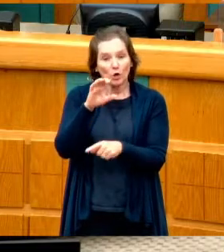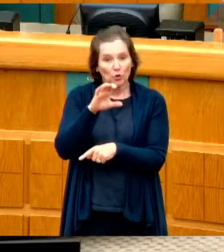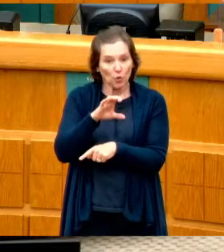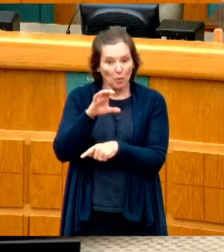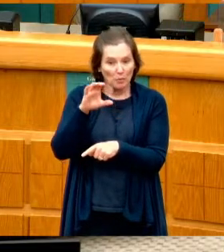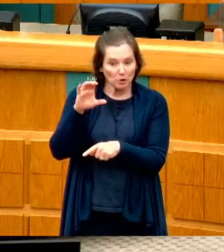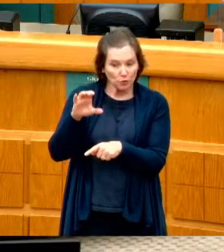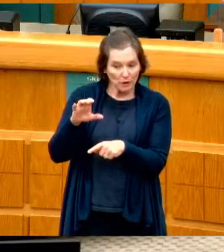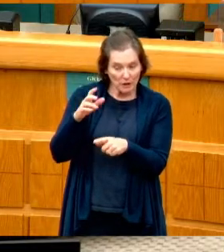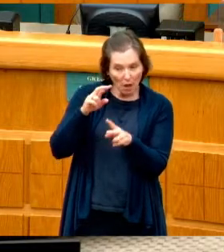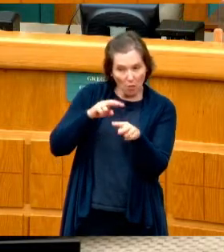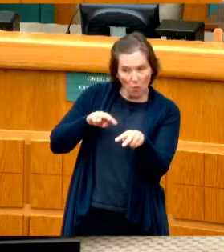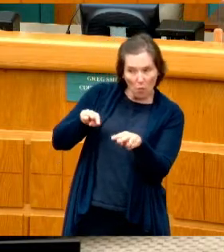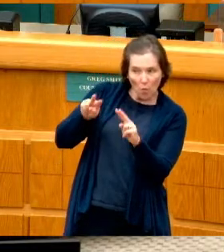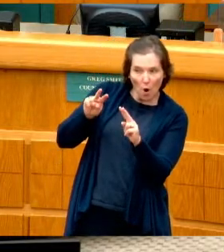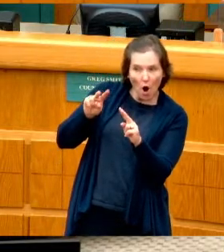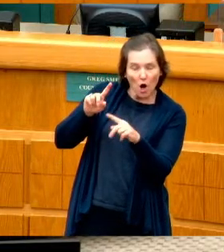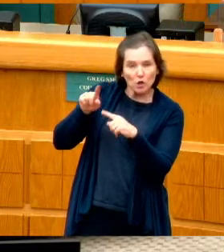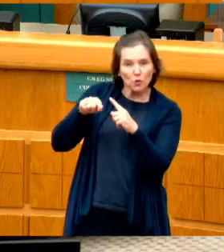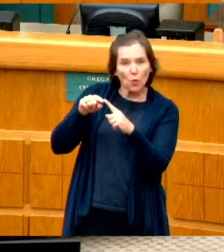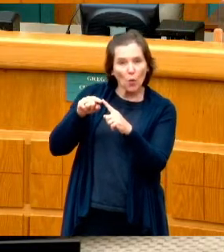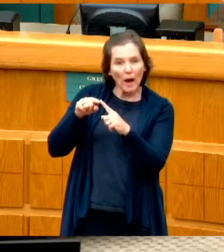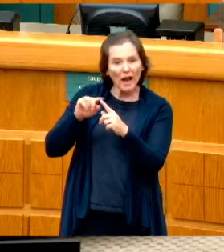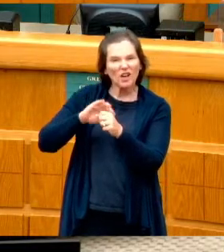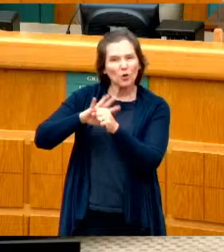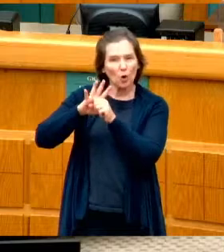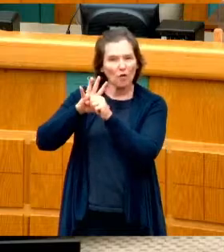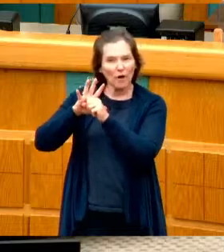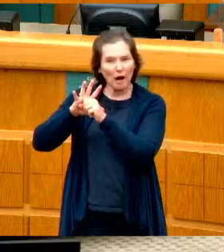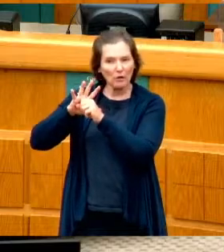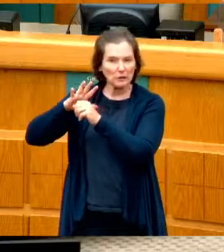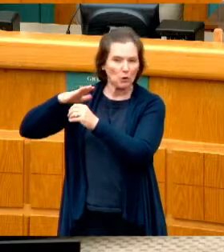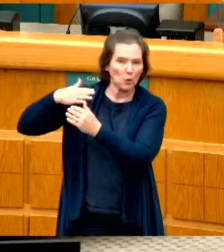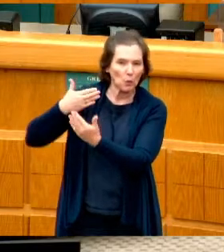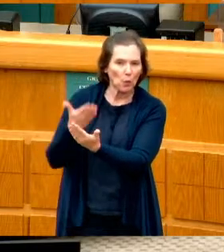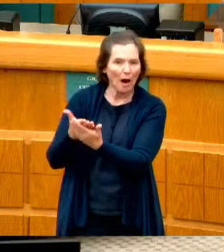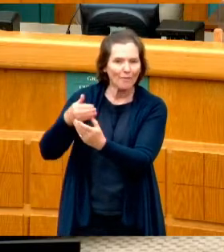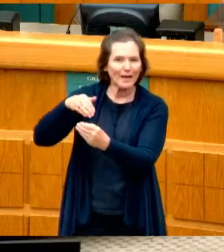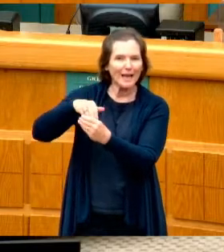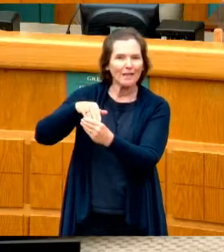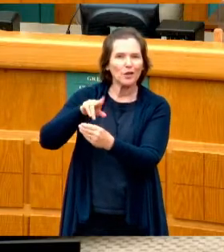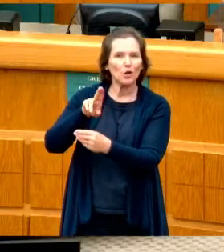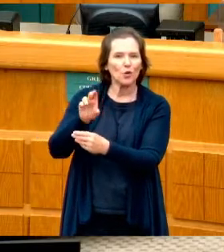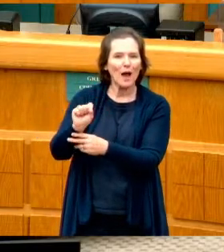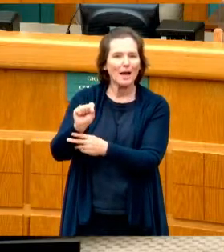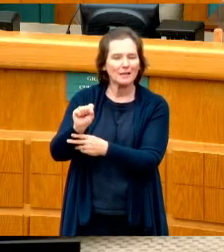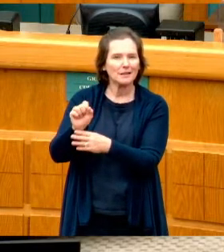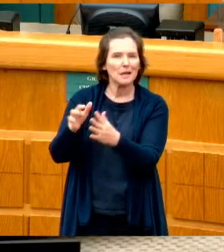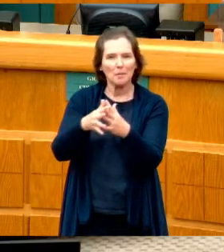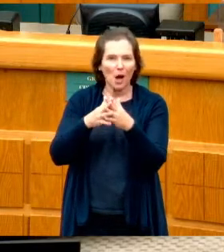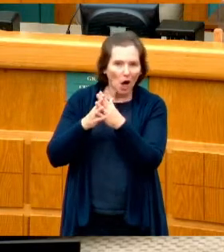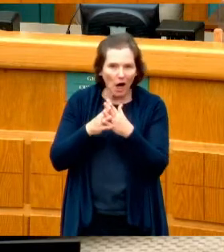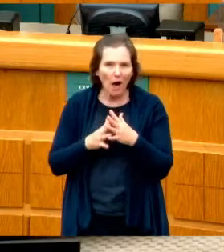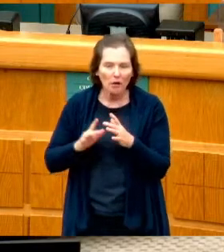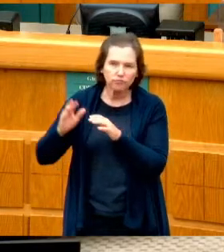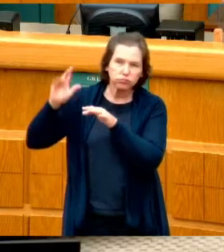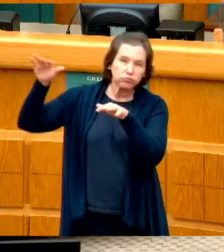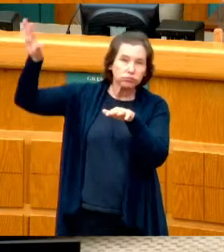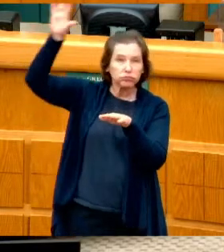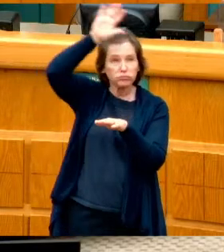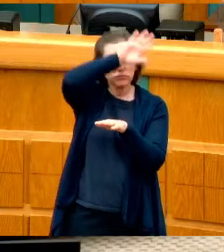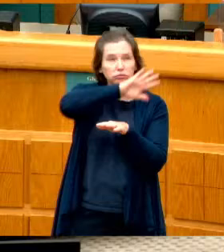United States. And on March the 21st of 2020, officials had confirmed that day the